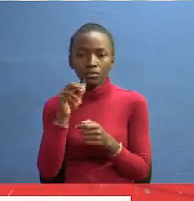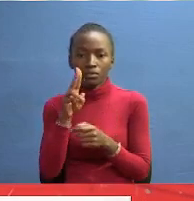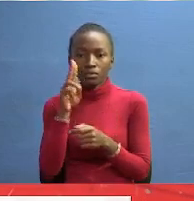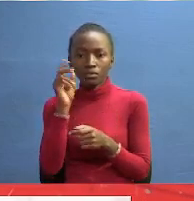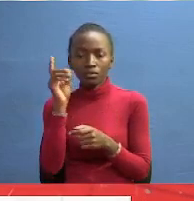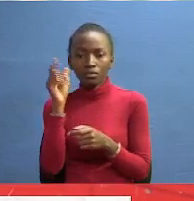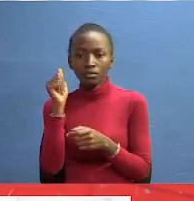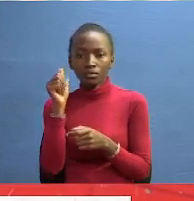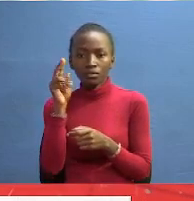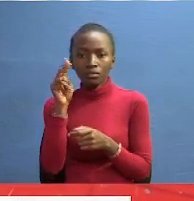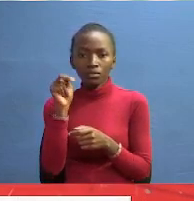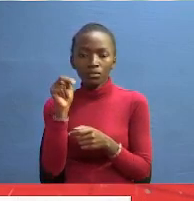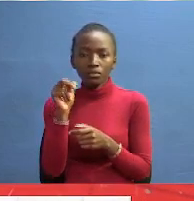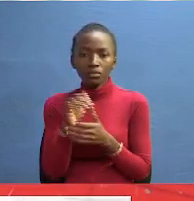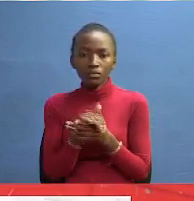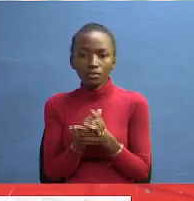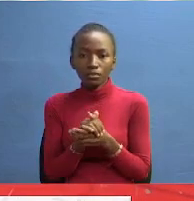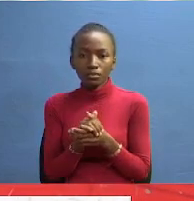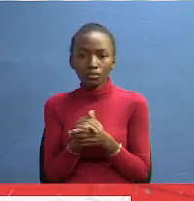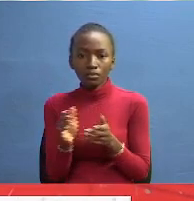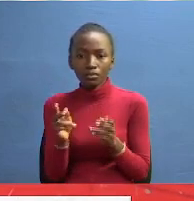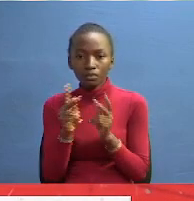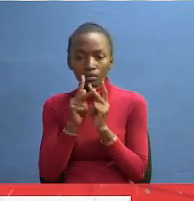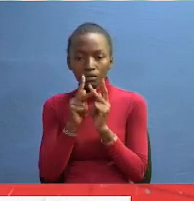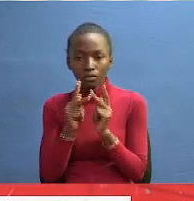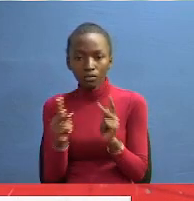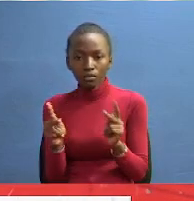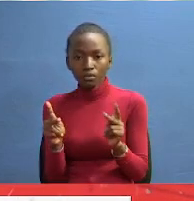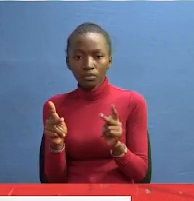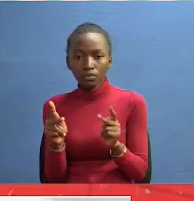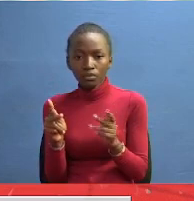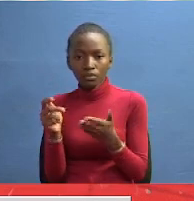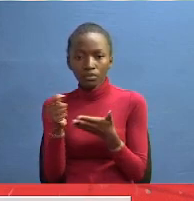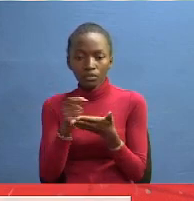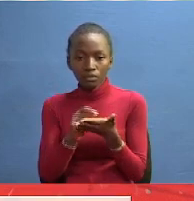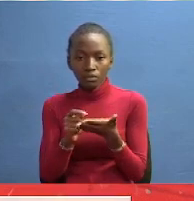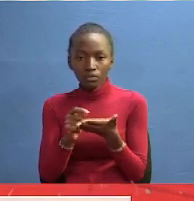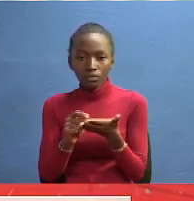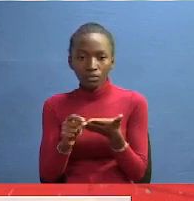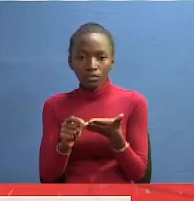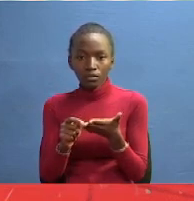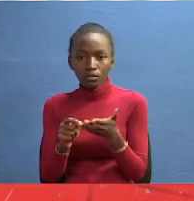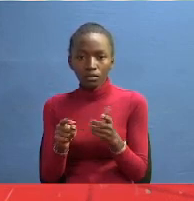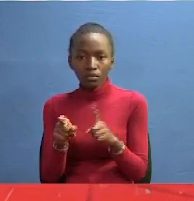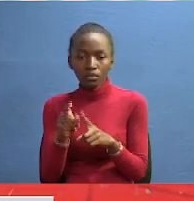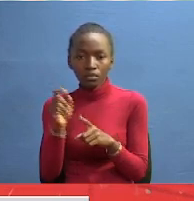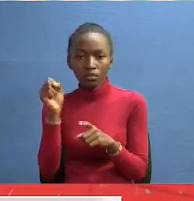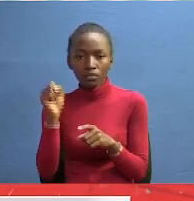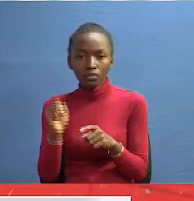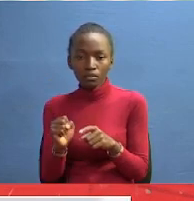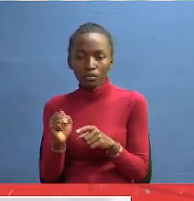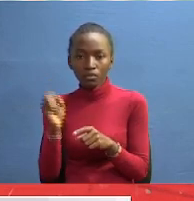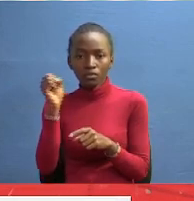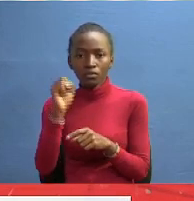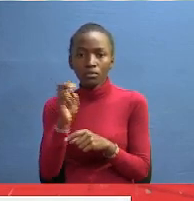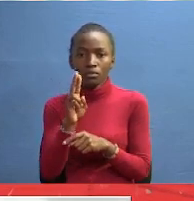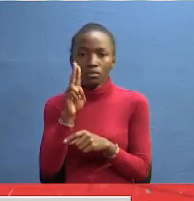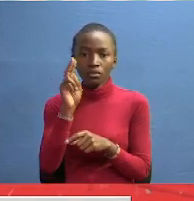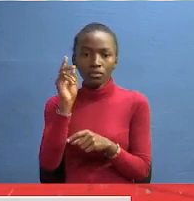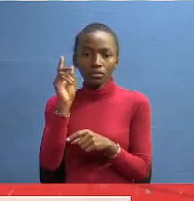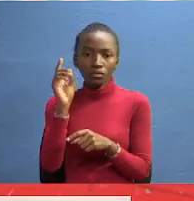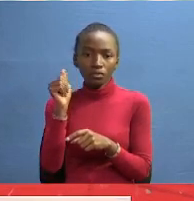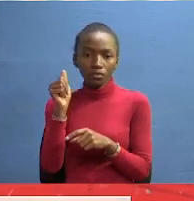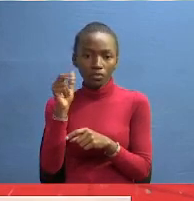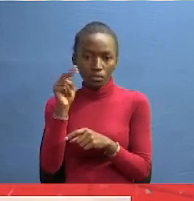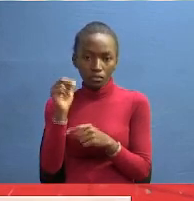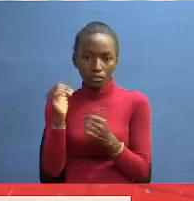the peace accord was signed in 2005 and then South Sudan today is a state. Right. So in the same way, I think we should be